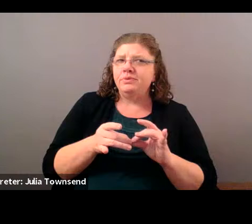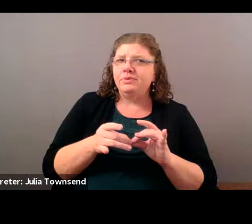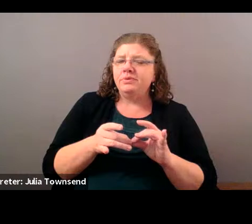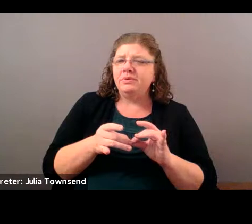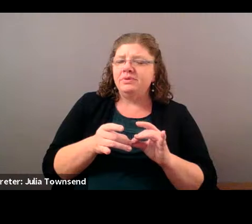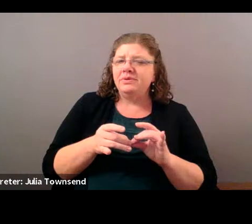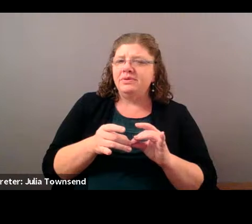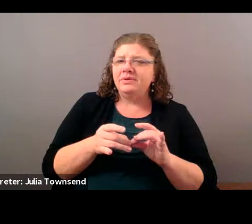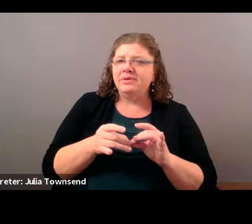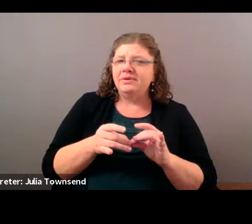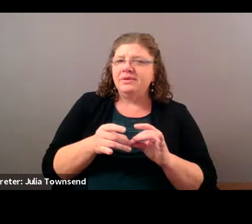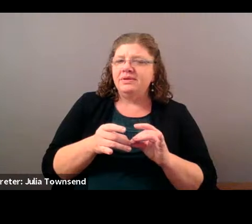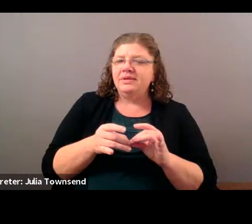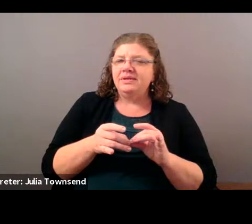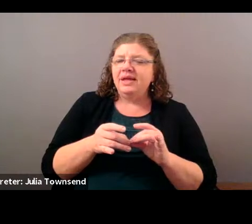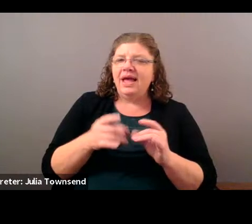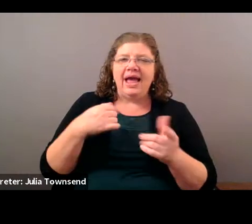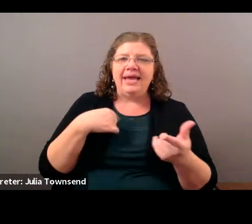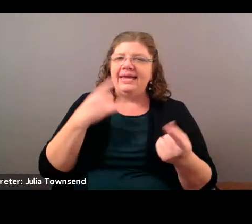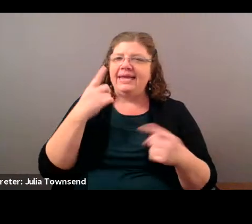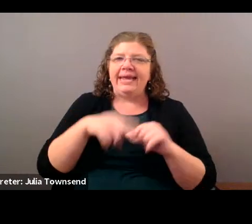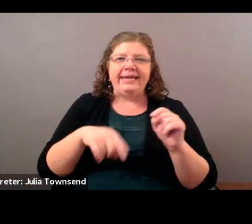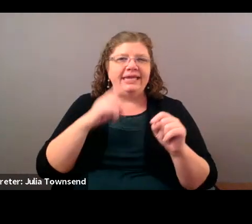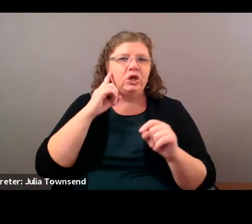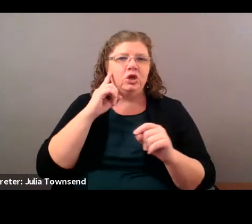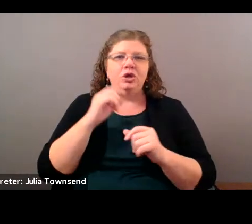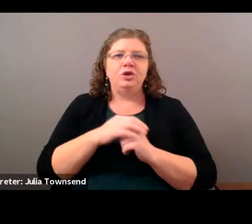This evening I bring to you